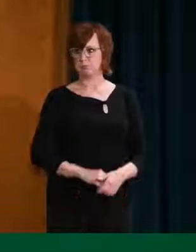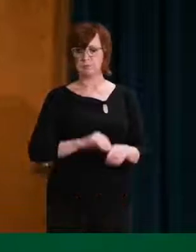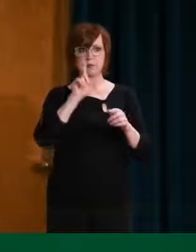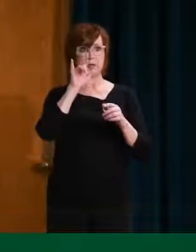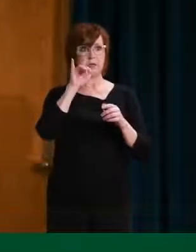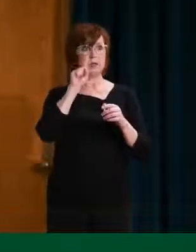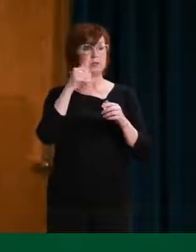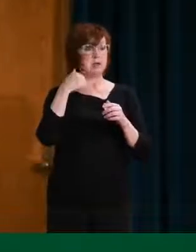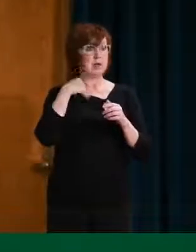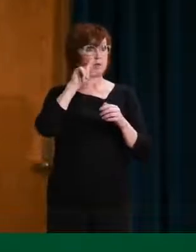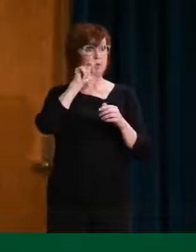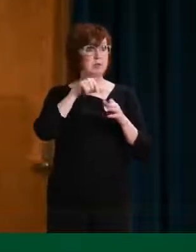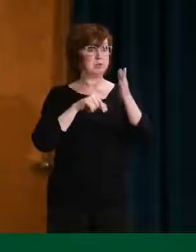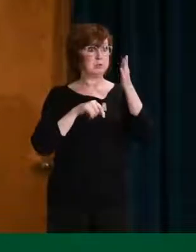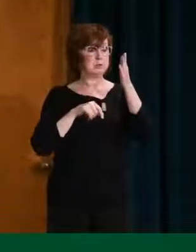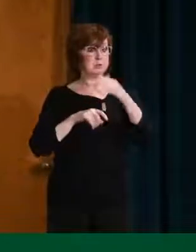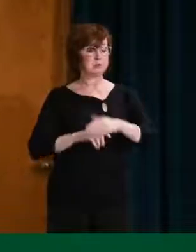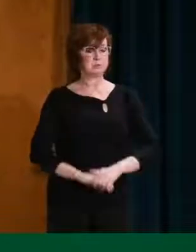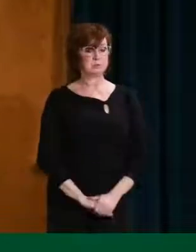Lisa, do you have a question on the line?